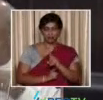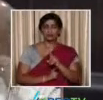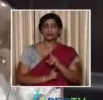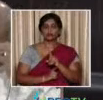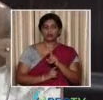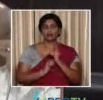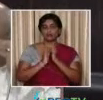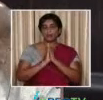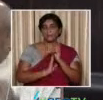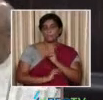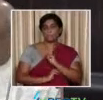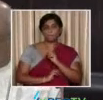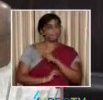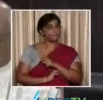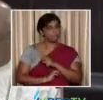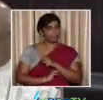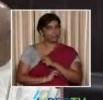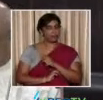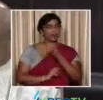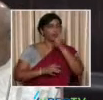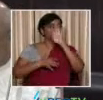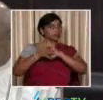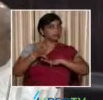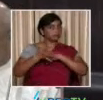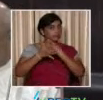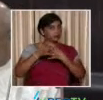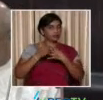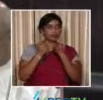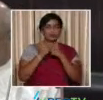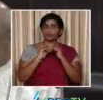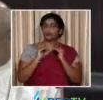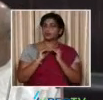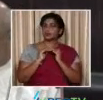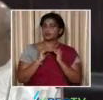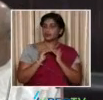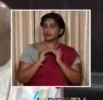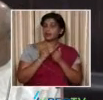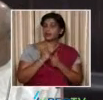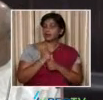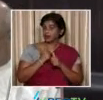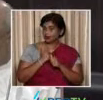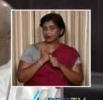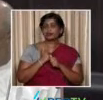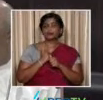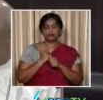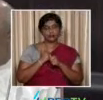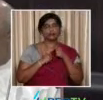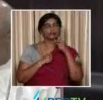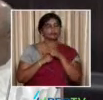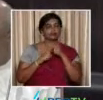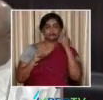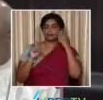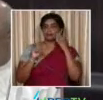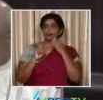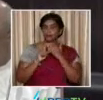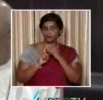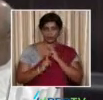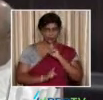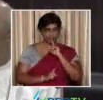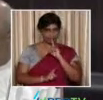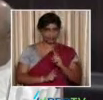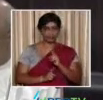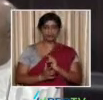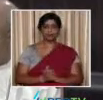Vyagpada Sutre. Ayavaya samase sakas kar ganima gana tamai Samajivikata osse apata kiyala